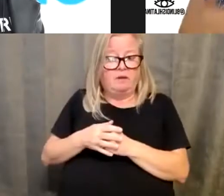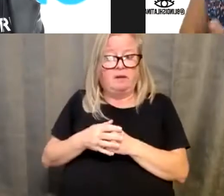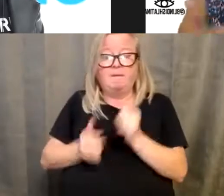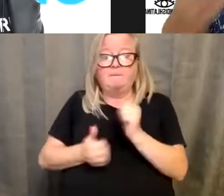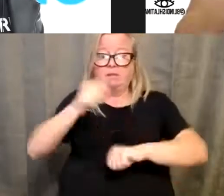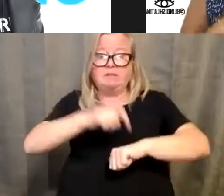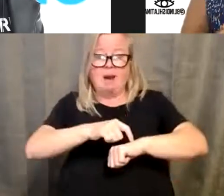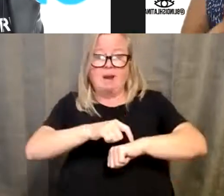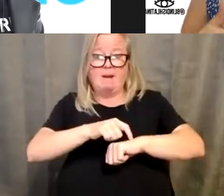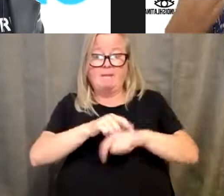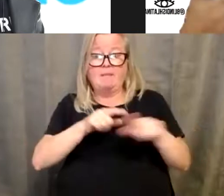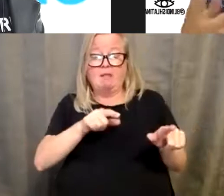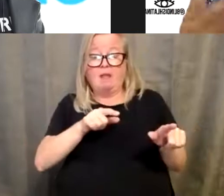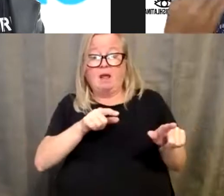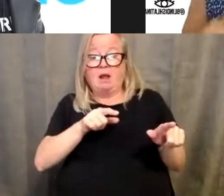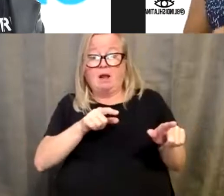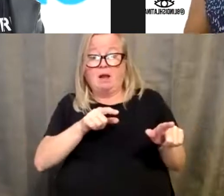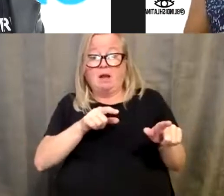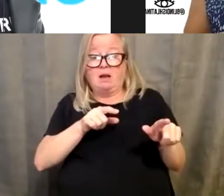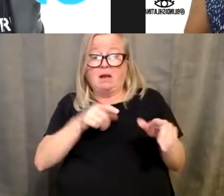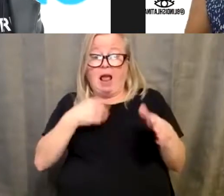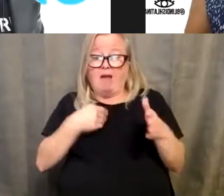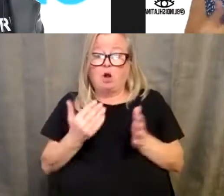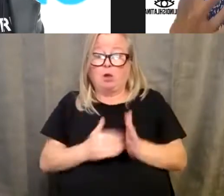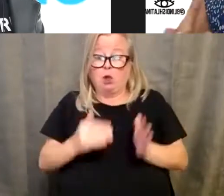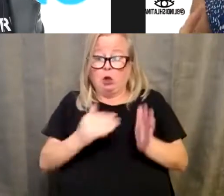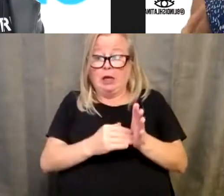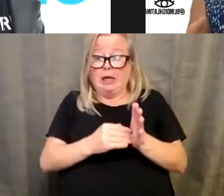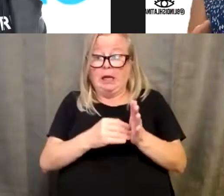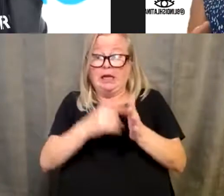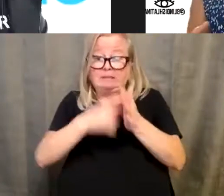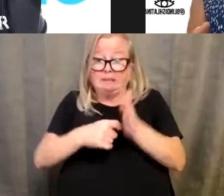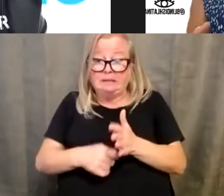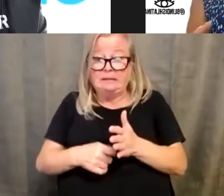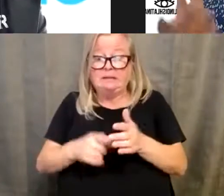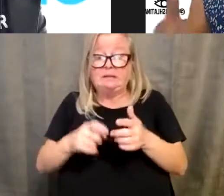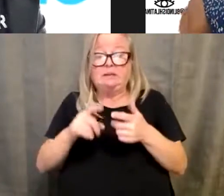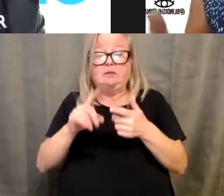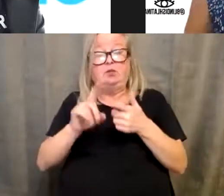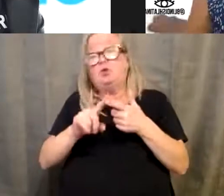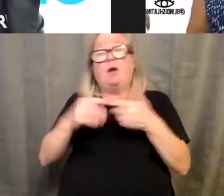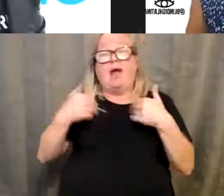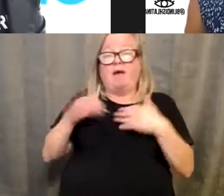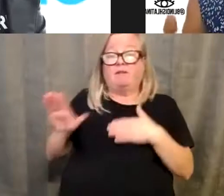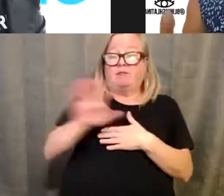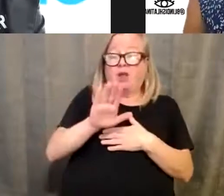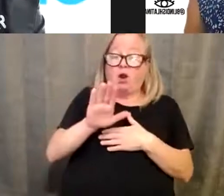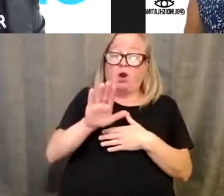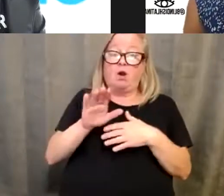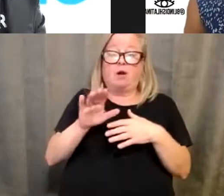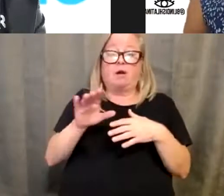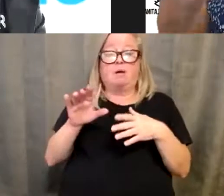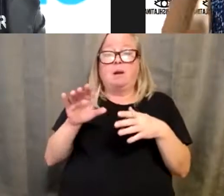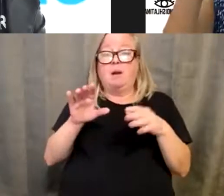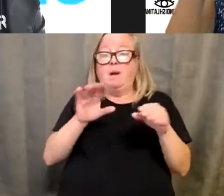recurring expenses that they need to spend just to have their mobility aids or have